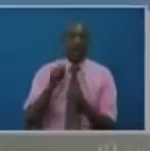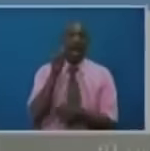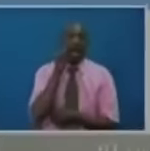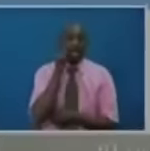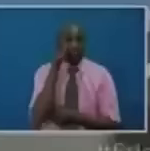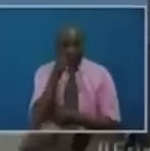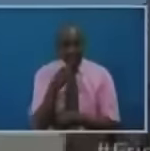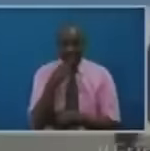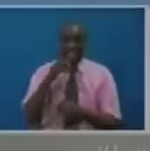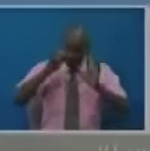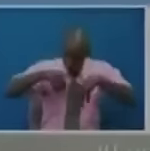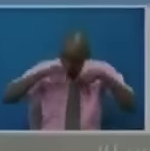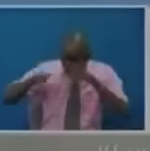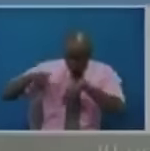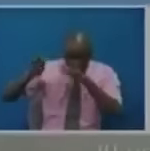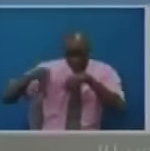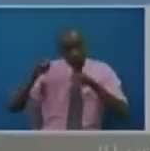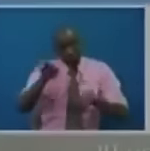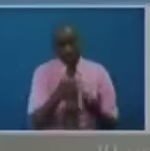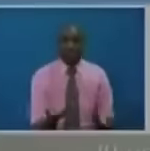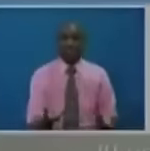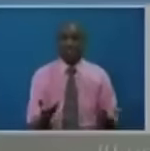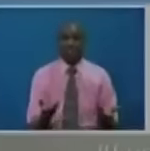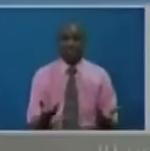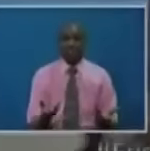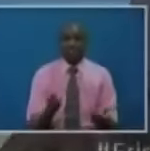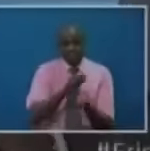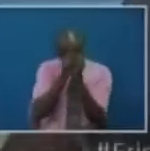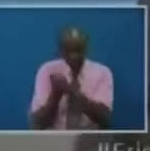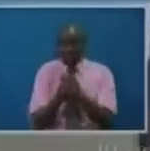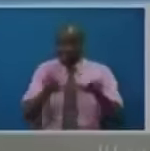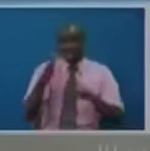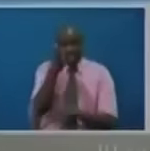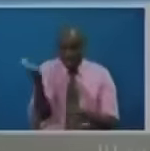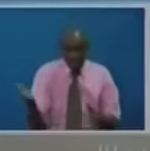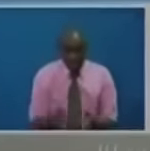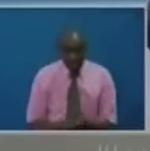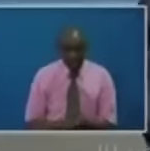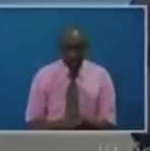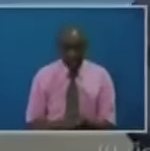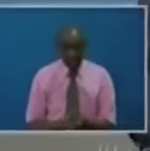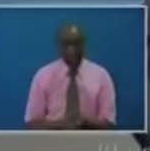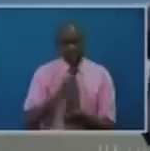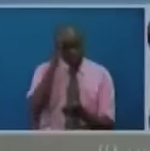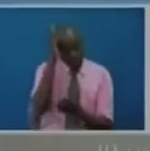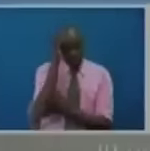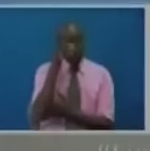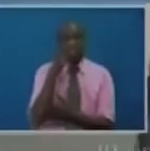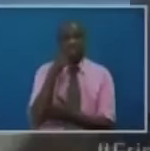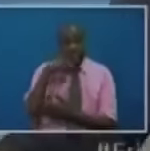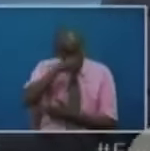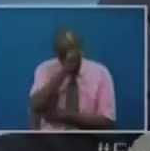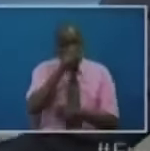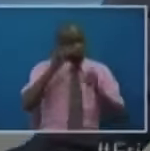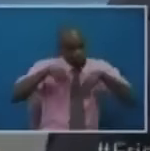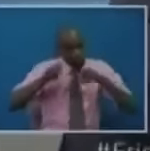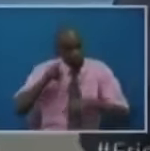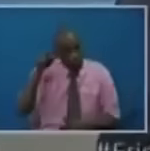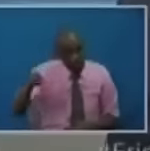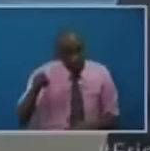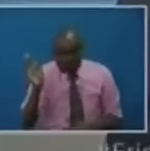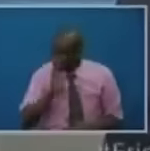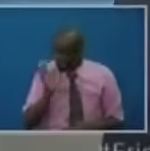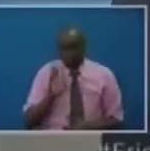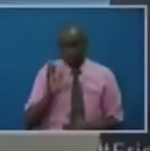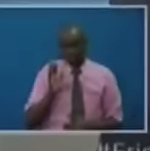told, cultivate. Right. You know, change the land. So God did not do anything for